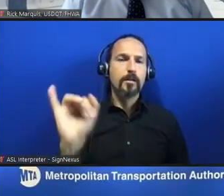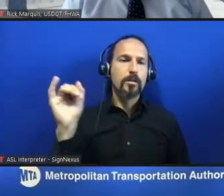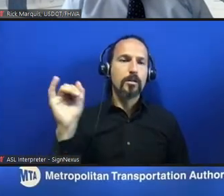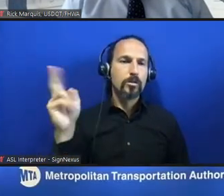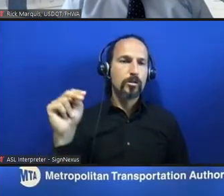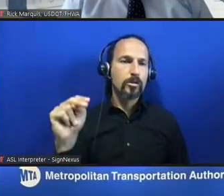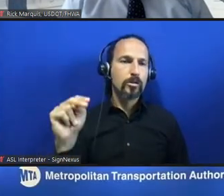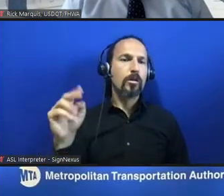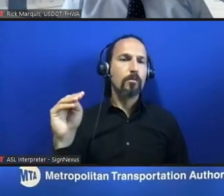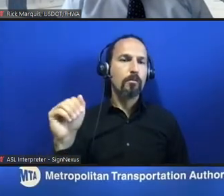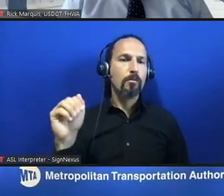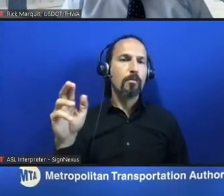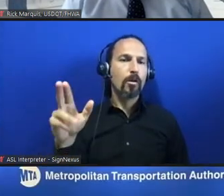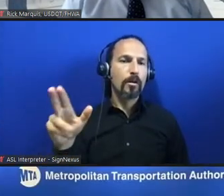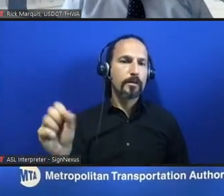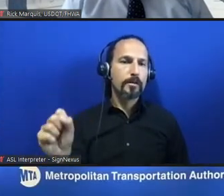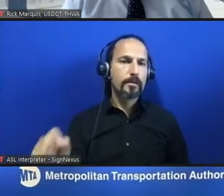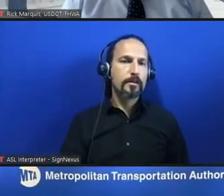Marcus